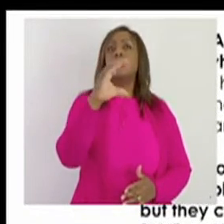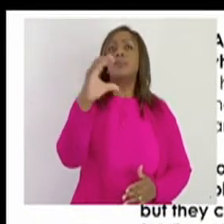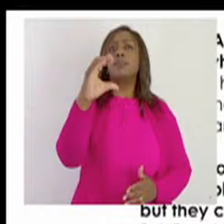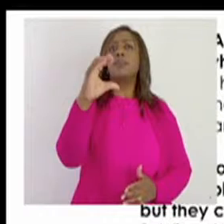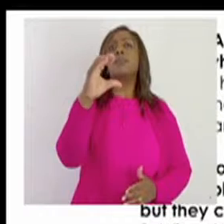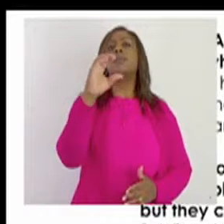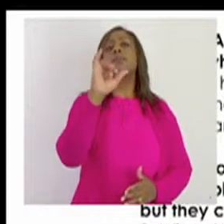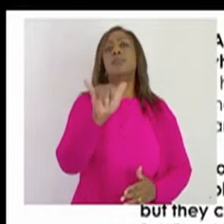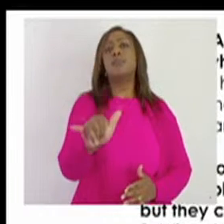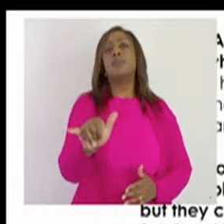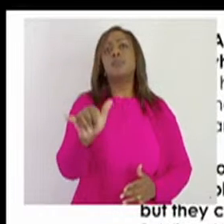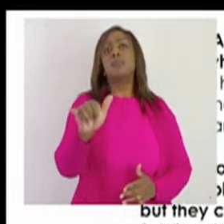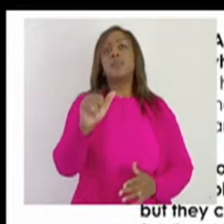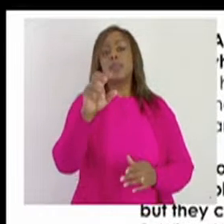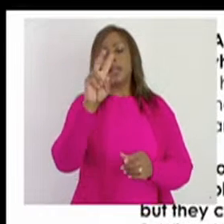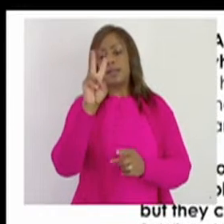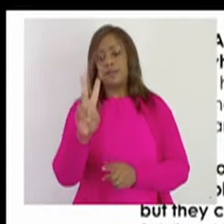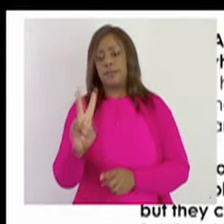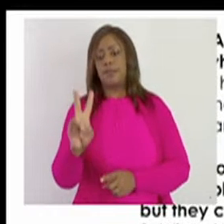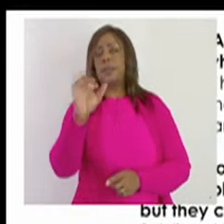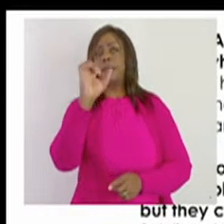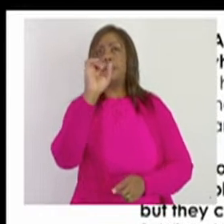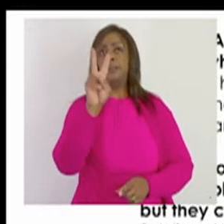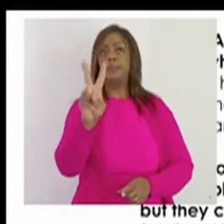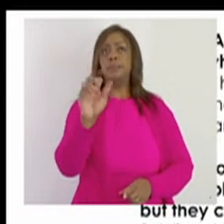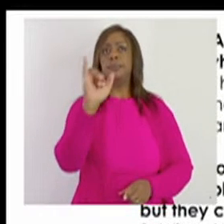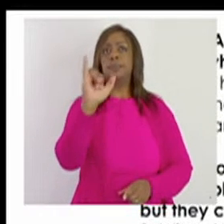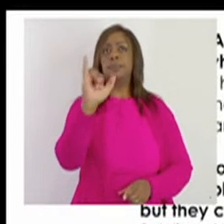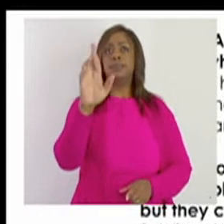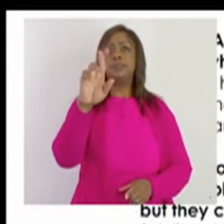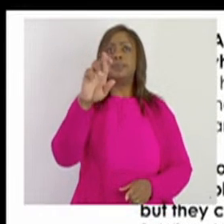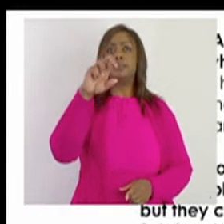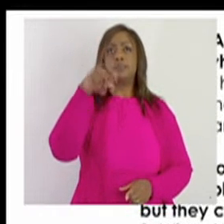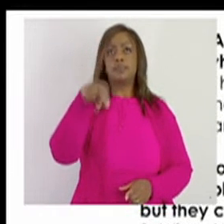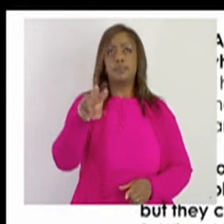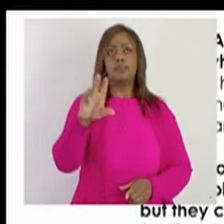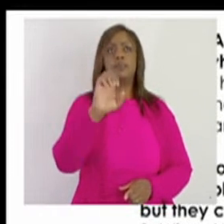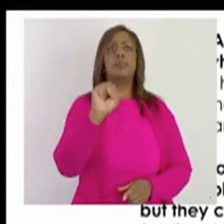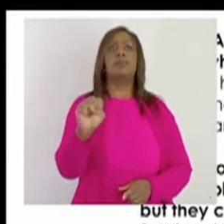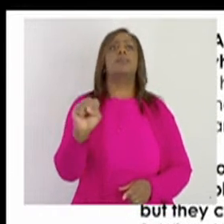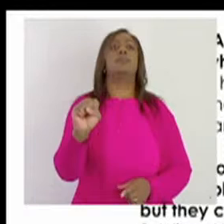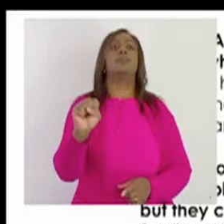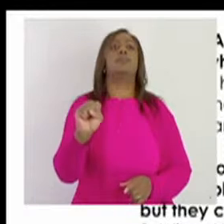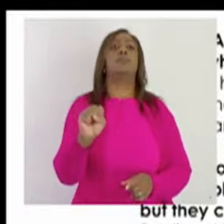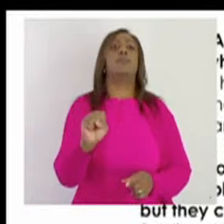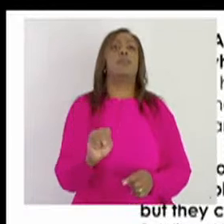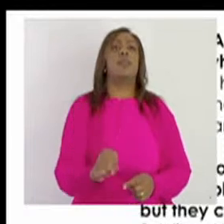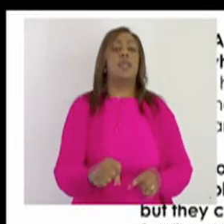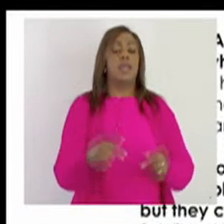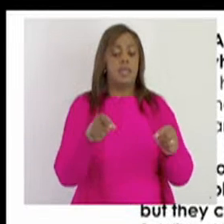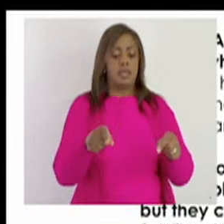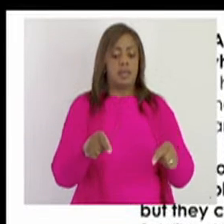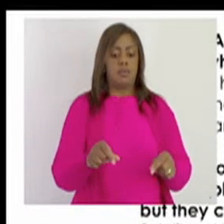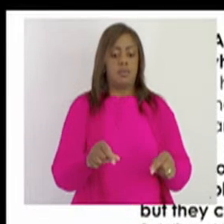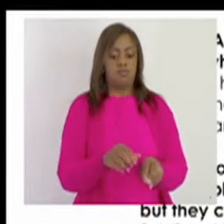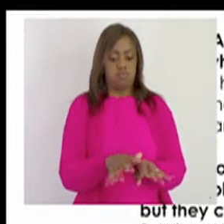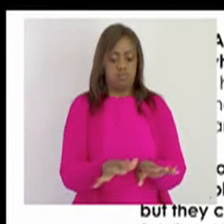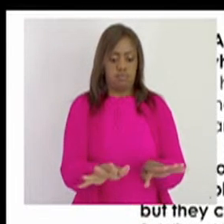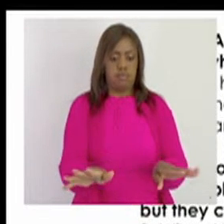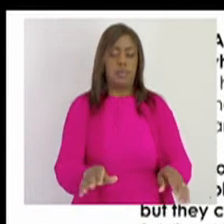what is HIV and then AIDS. HIV is a human virus, while AIDS is a disease caused by